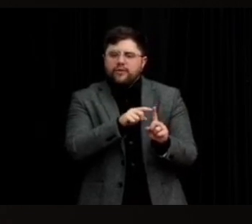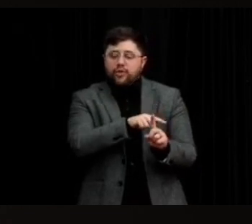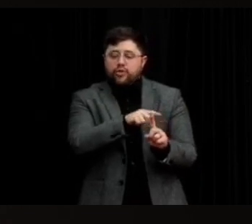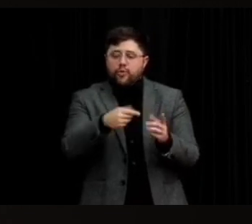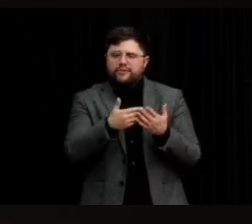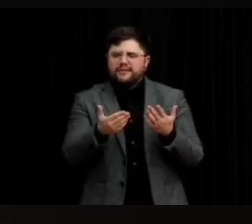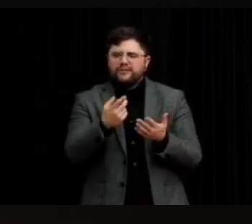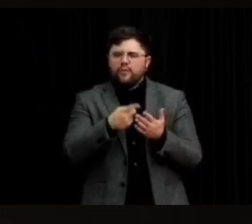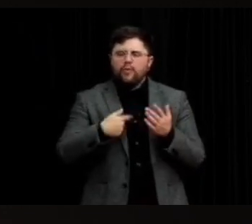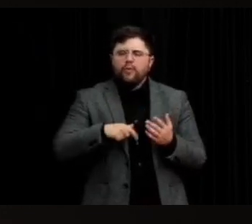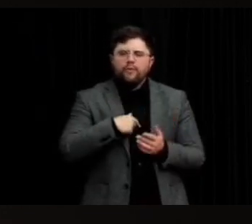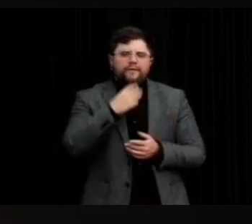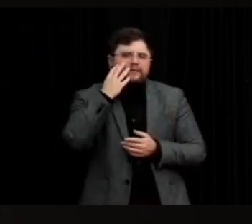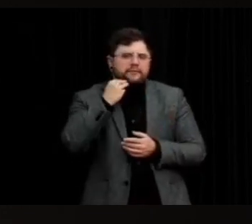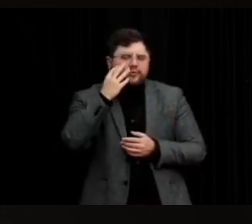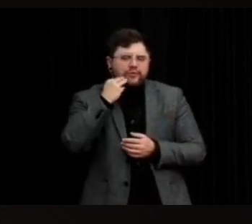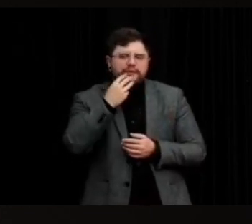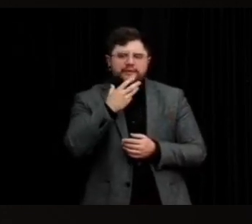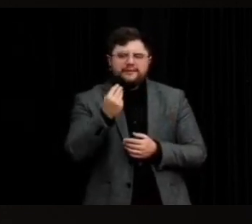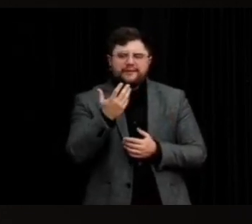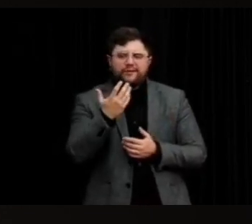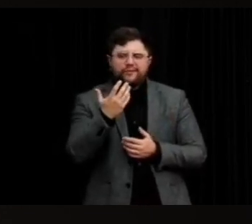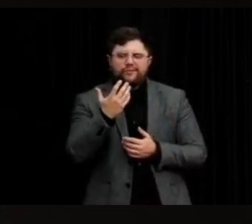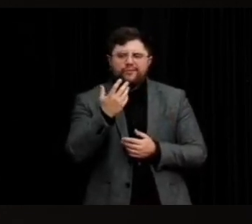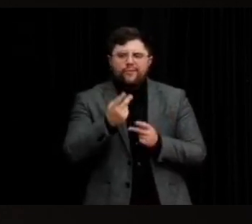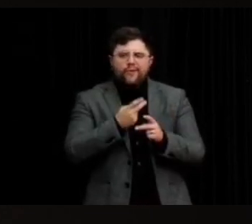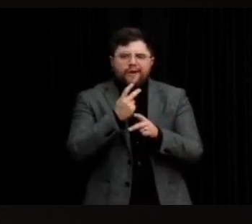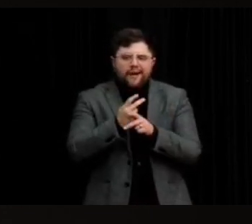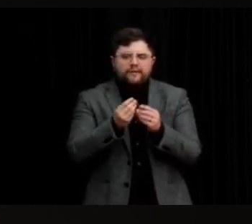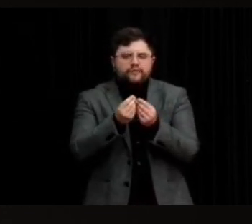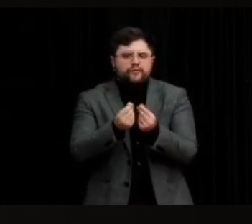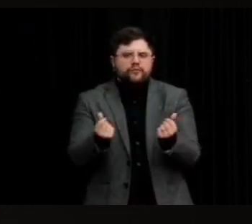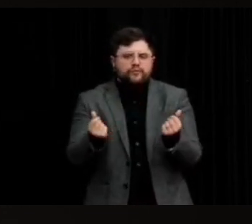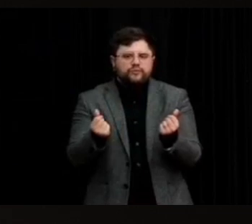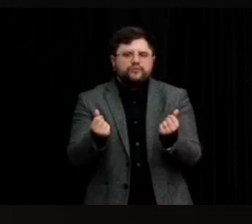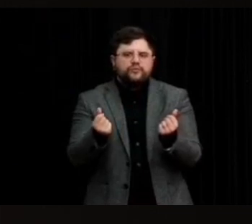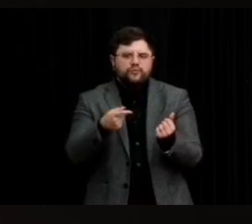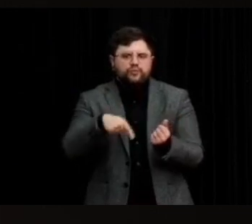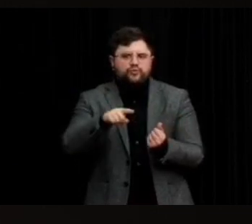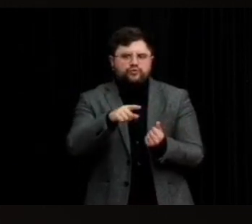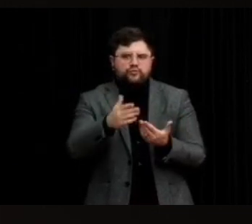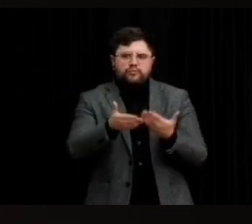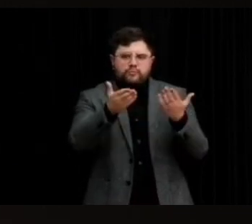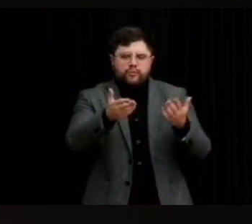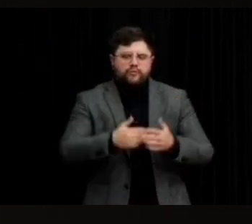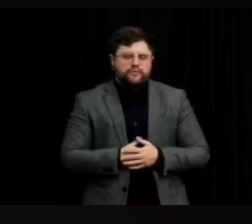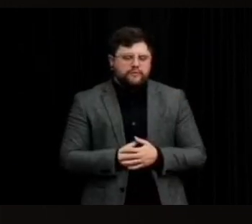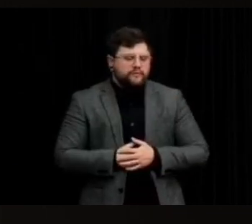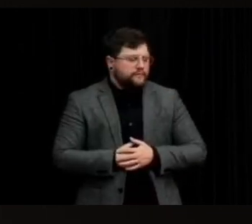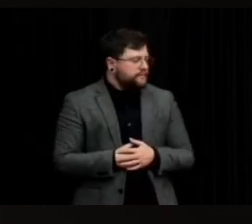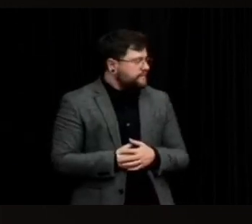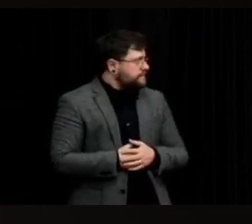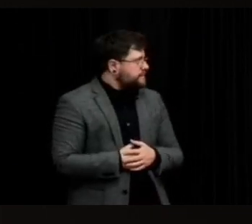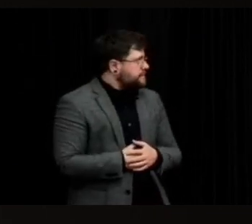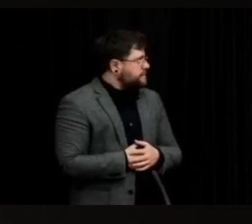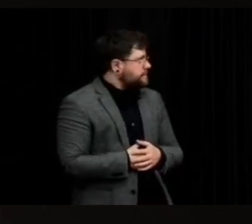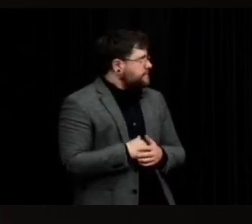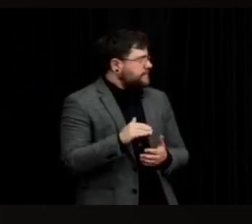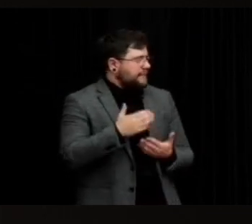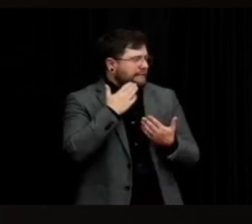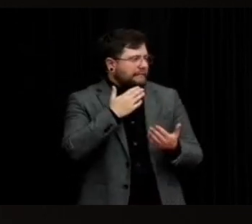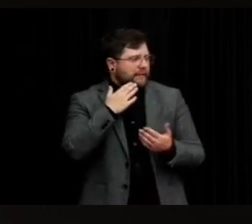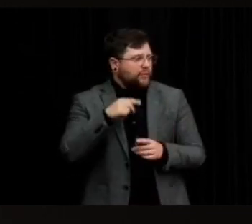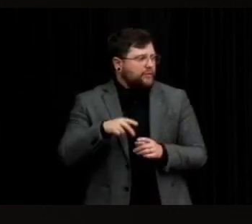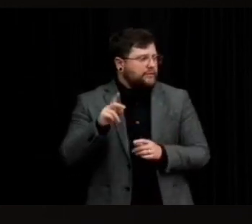have we encountered, and what recommendations or solutions would you propose? Yeah, thank you. This